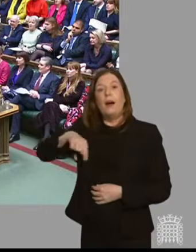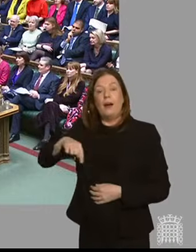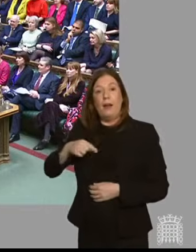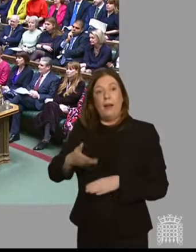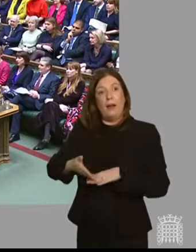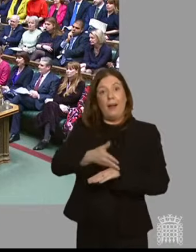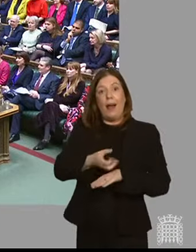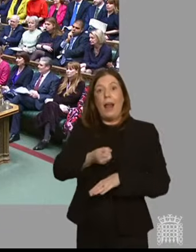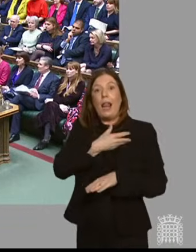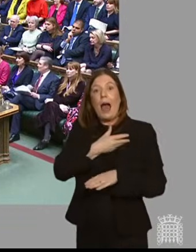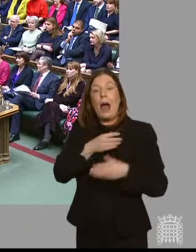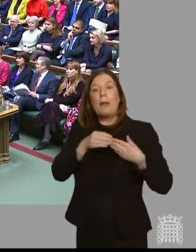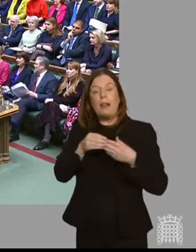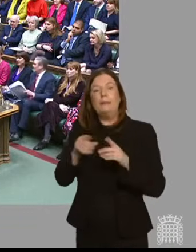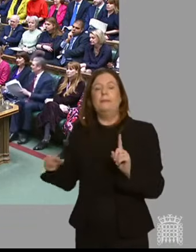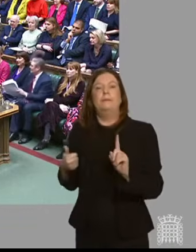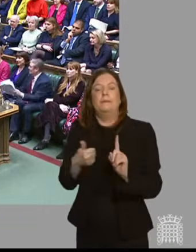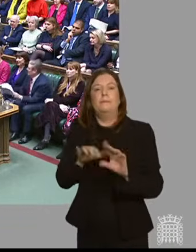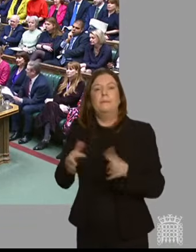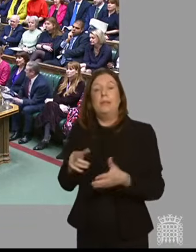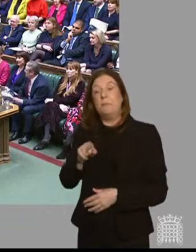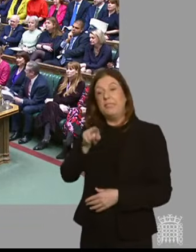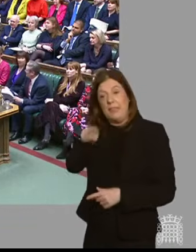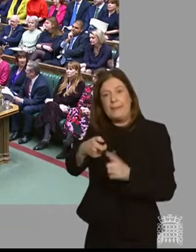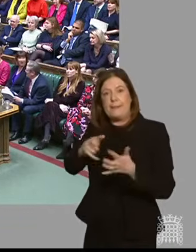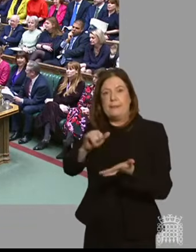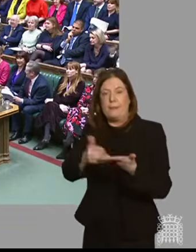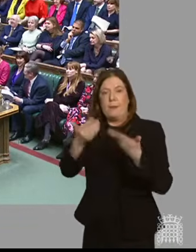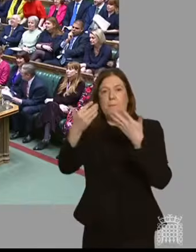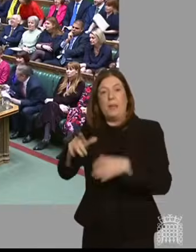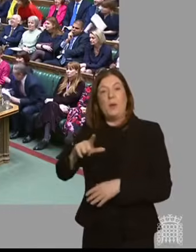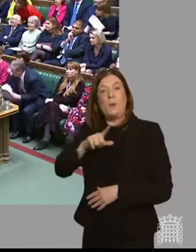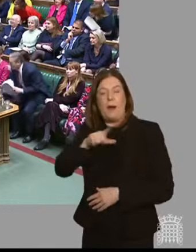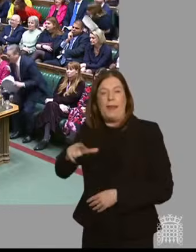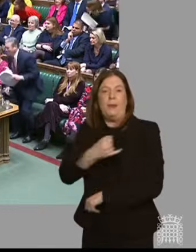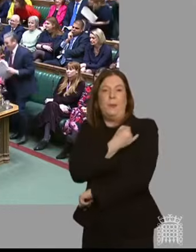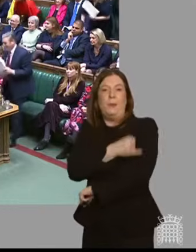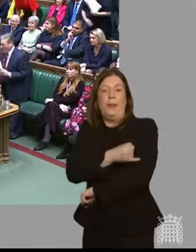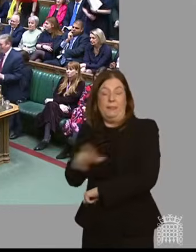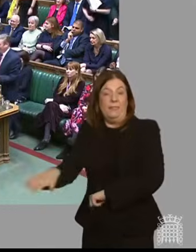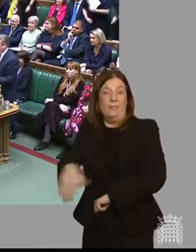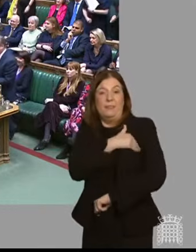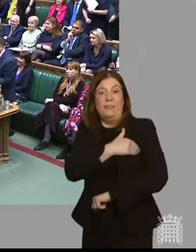he's spineless, hopeless and utterly shameless.